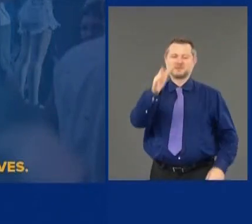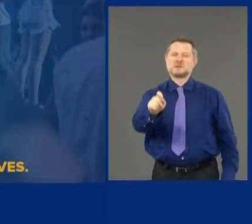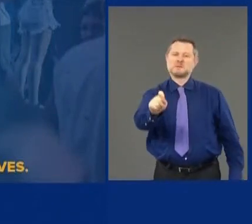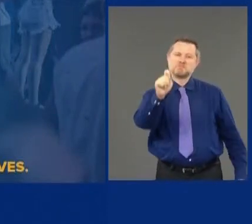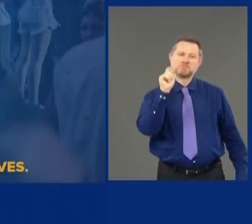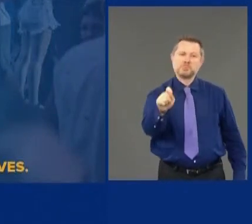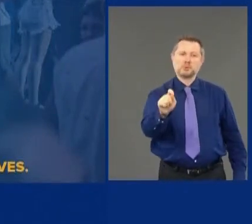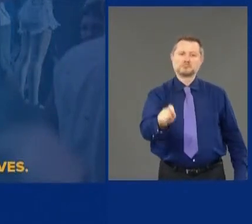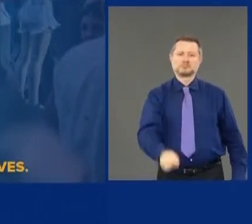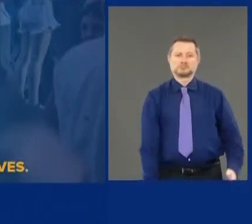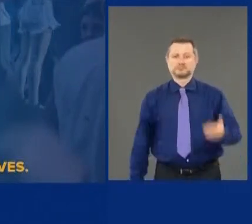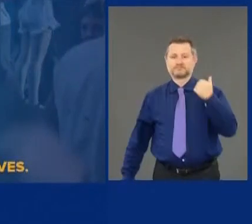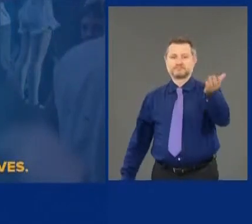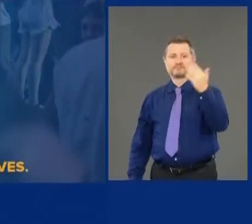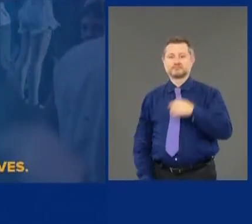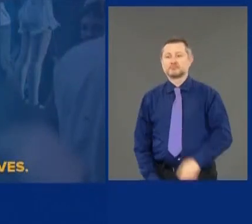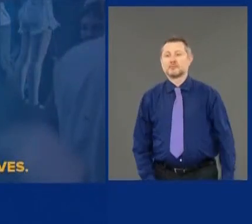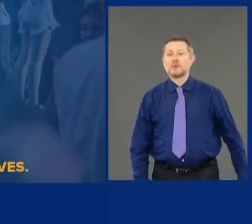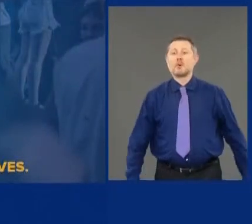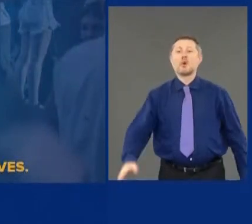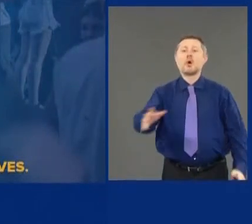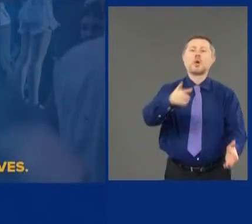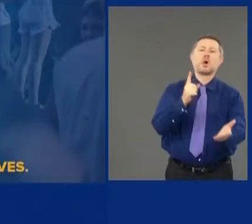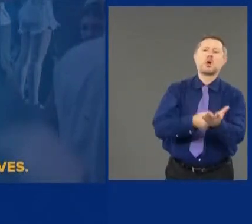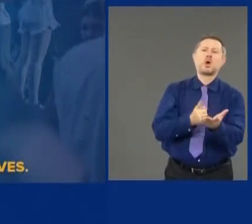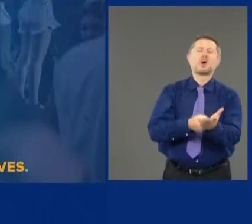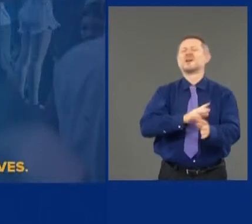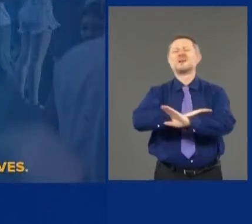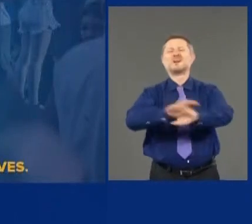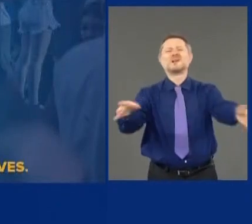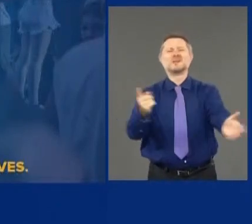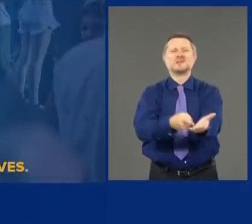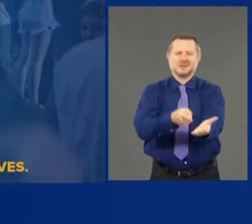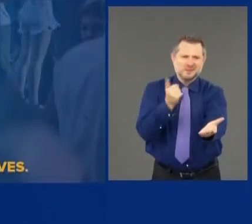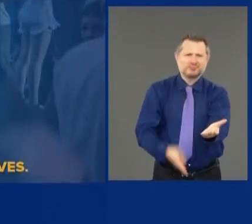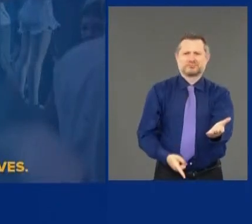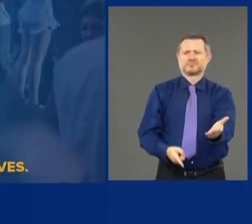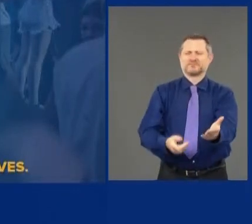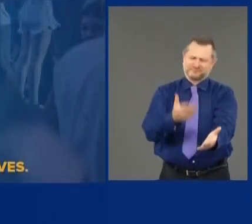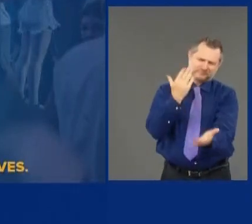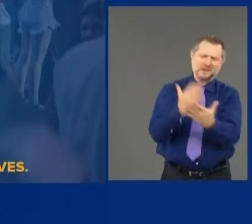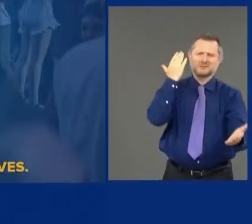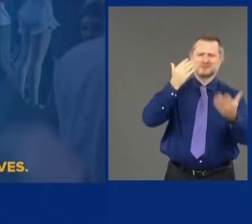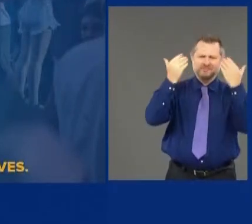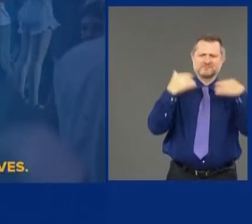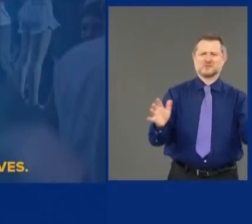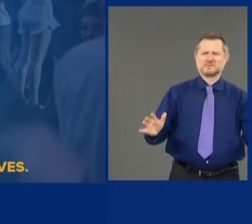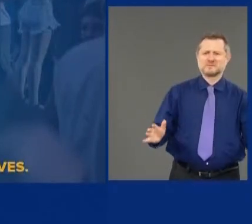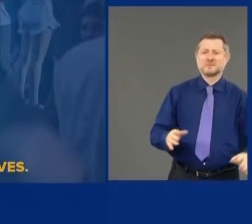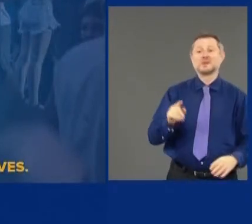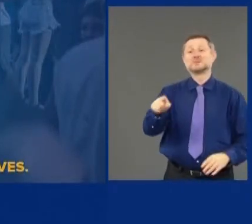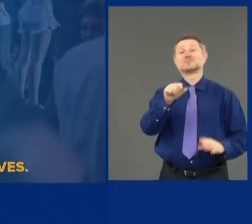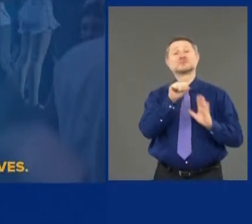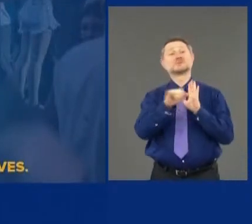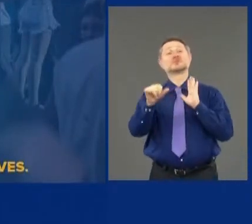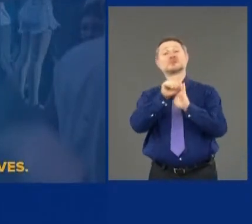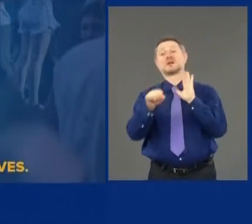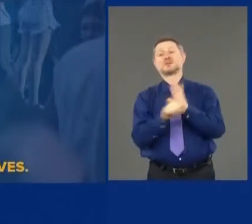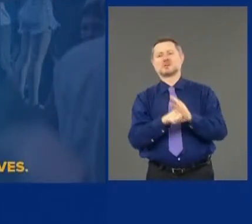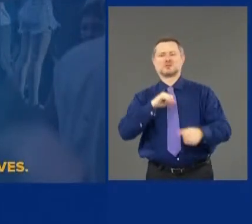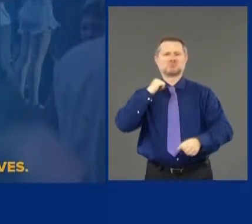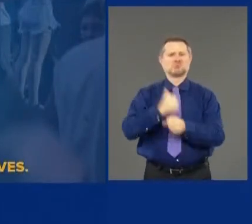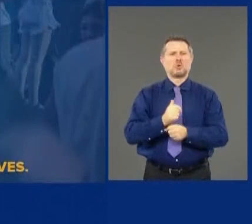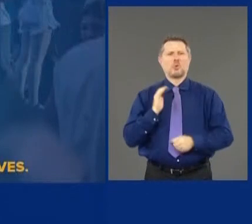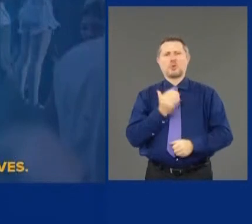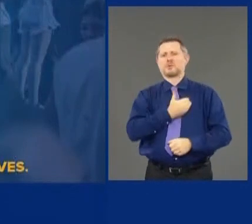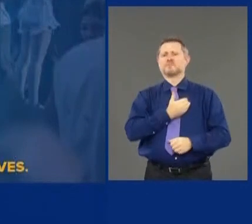And that is an inarguable fact. The state's going to create its own enforcement capacity